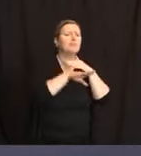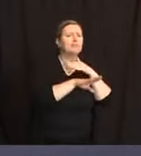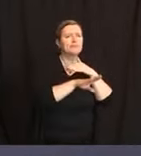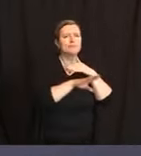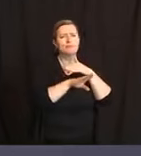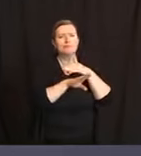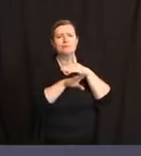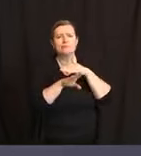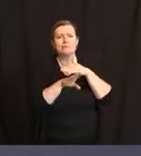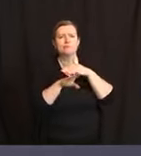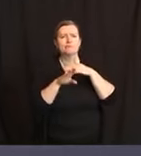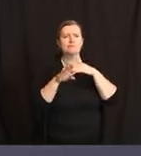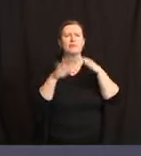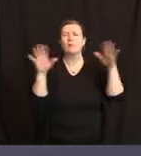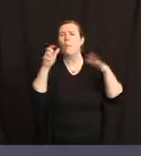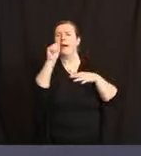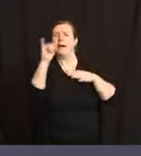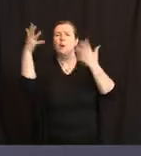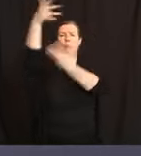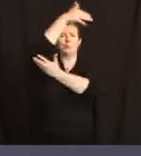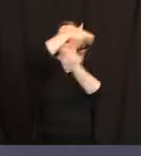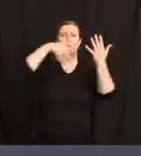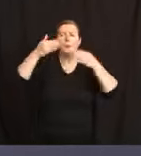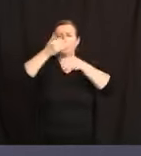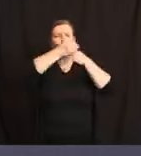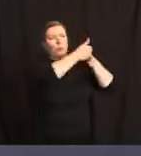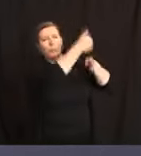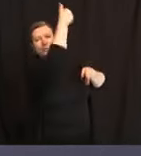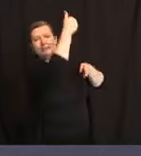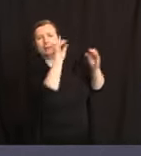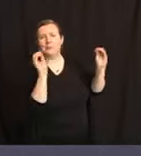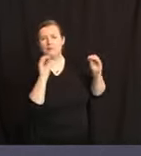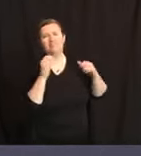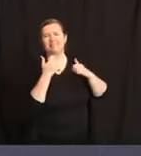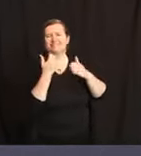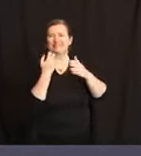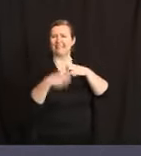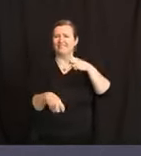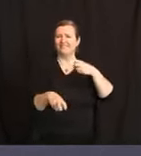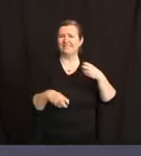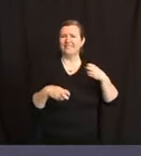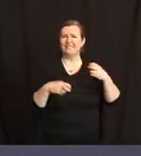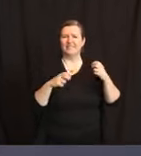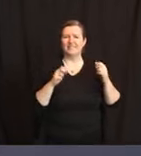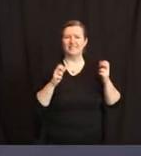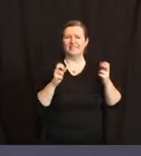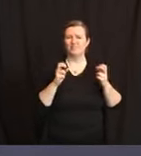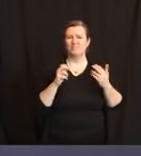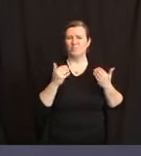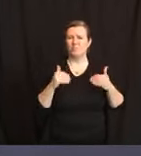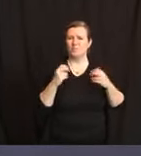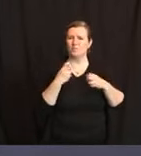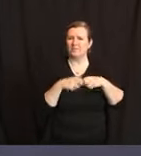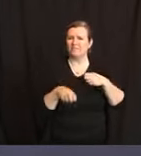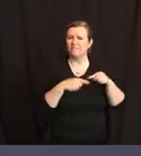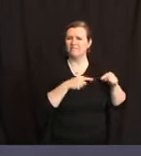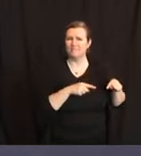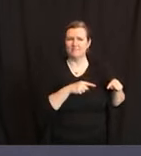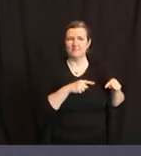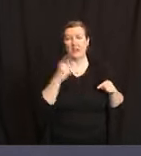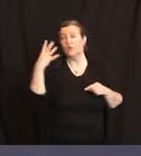no circulation, no windows open. That's going to be the toughest nut for us to crack. But I'm thrilled that we